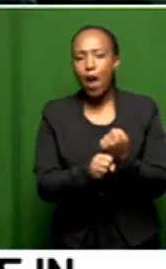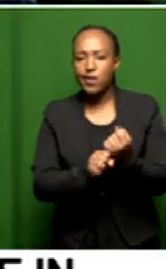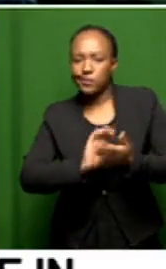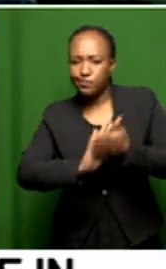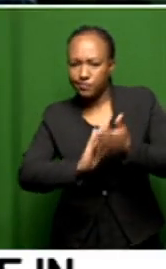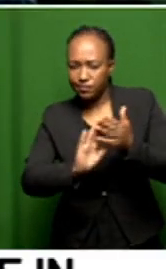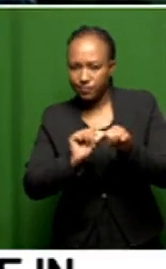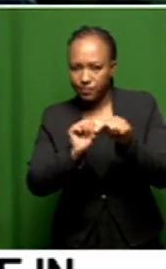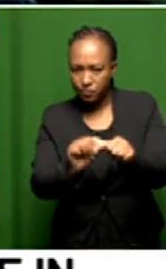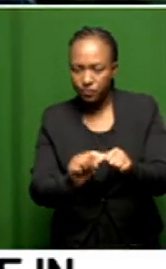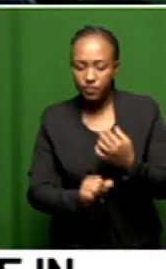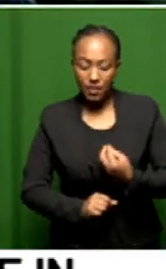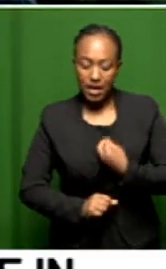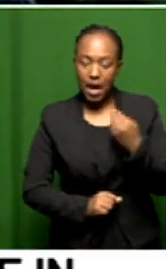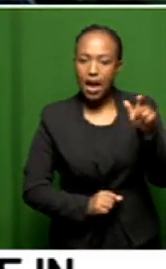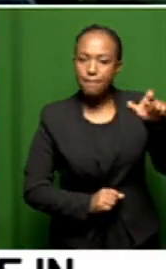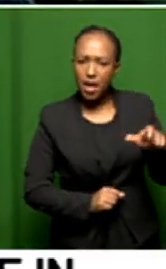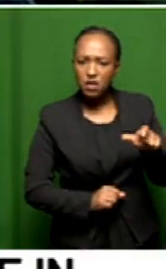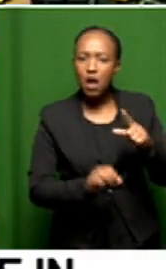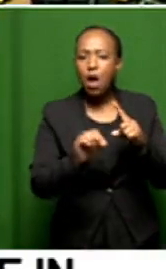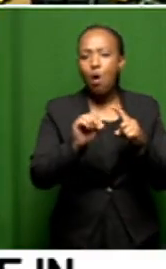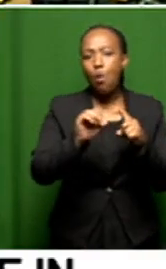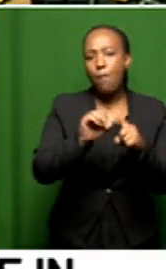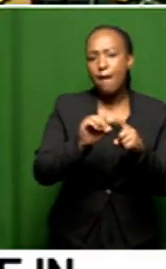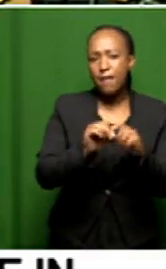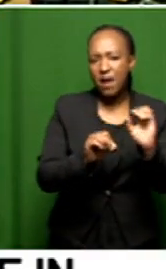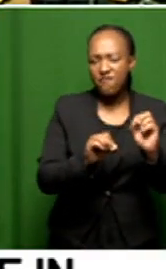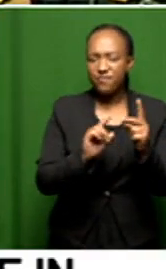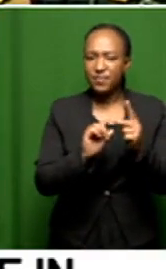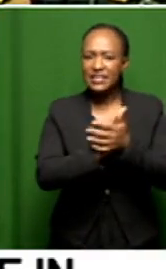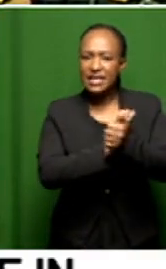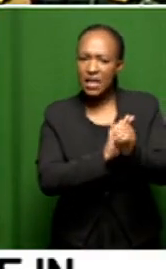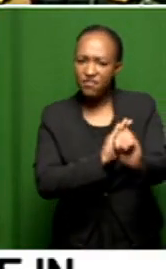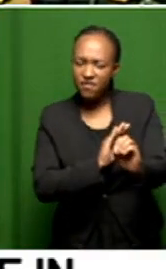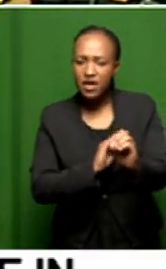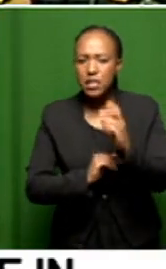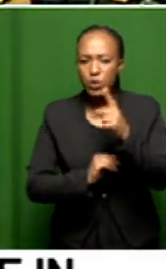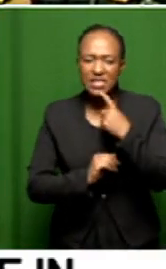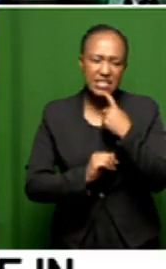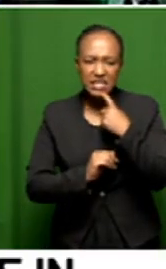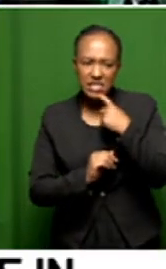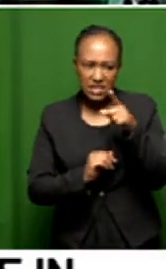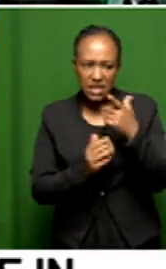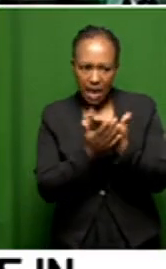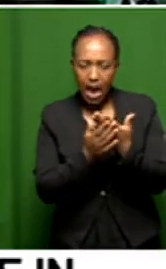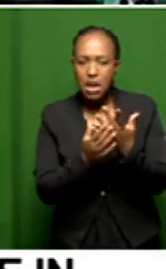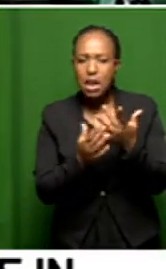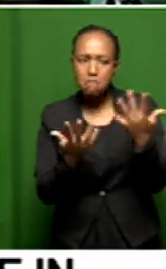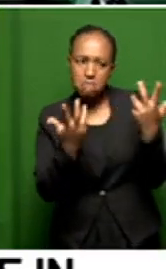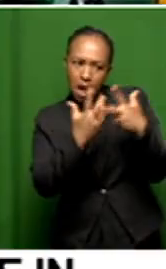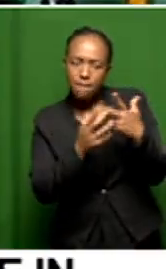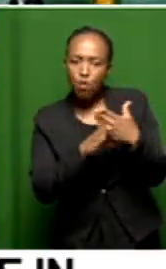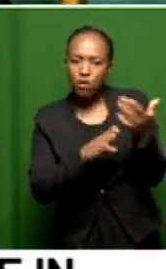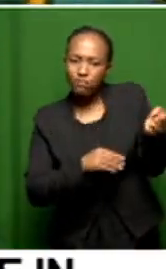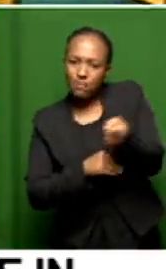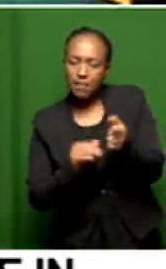optimally. So then a young person who has a qualification, who has a skill, then sees where they fit in, over and above the message that